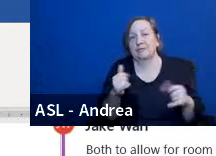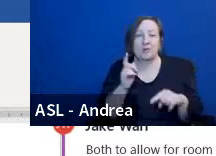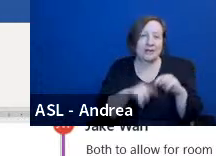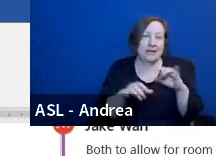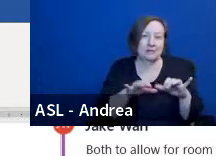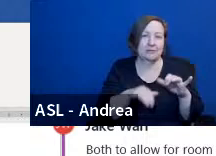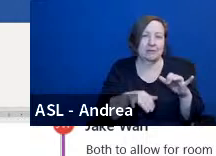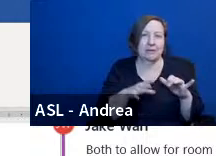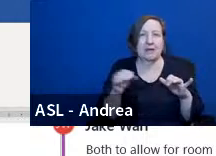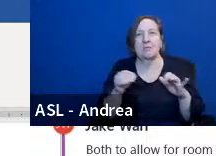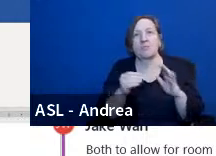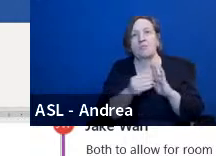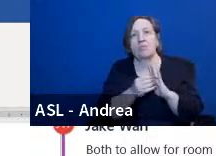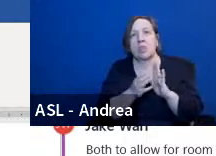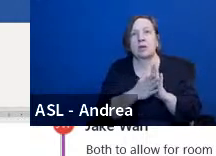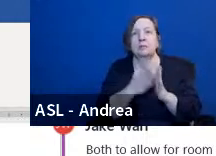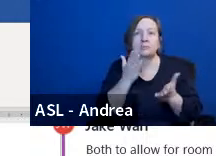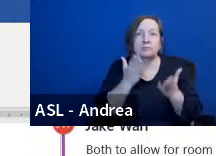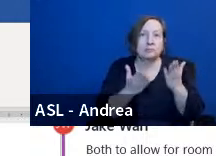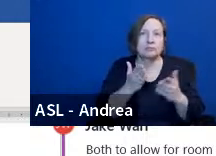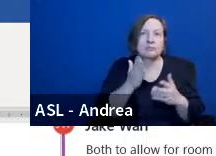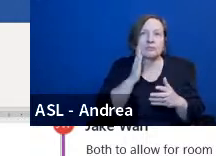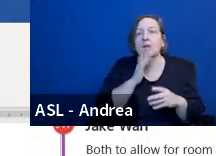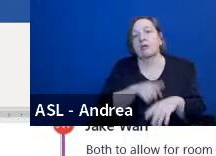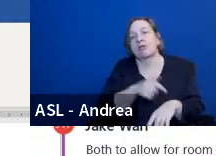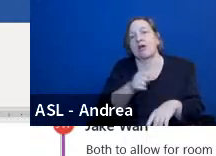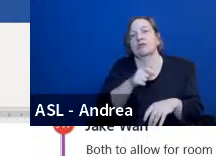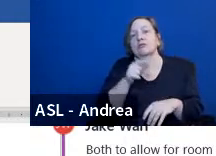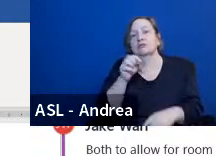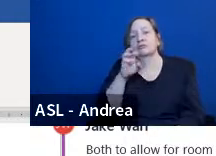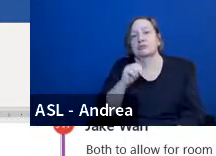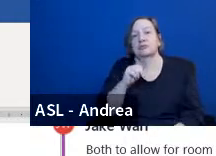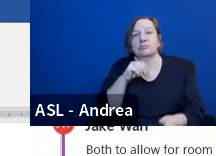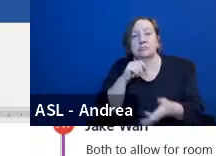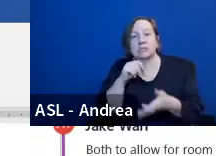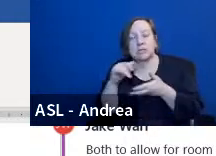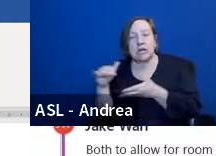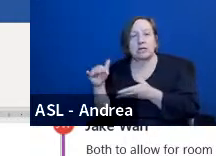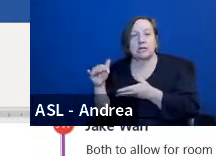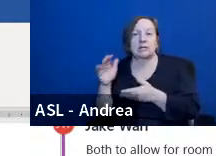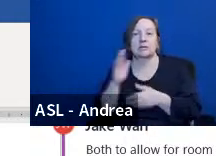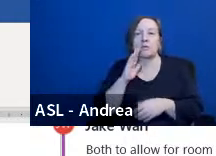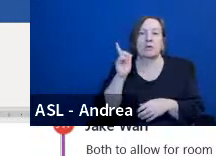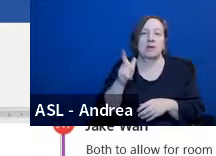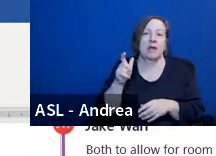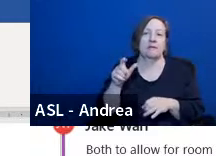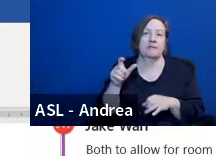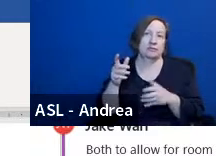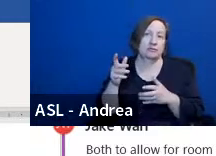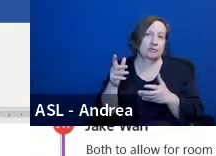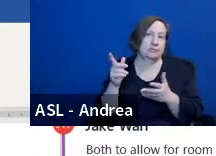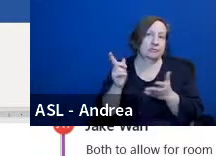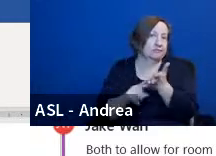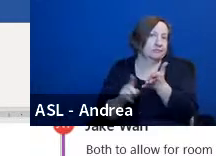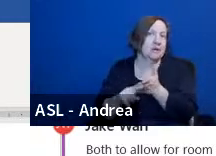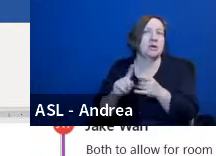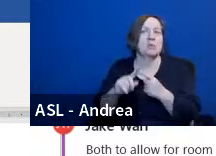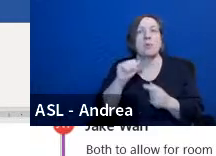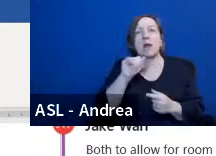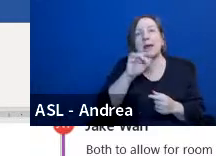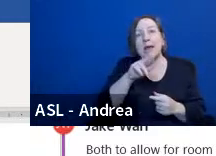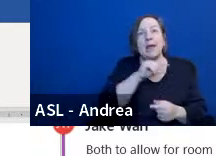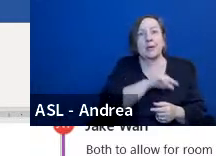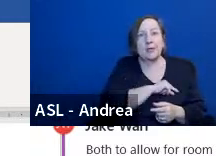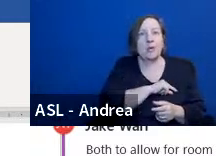And noted here, it would probably be a longer term like study that would need to be done. But air quality, certainly